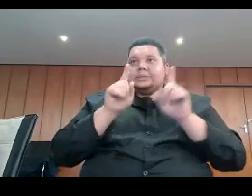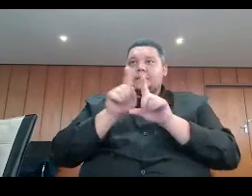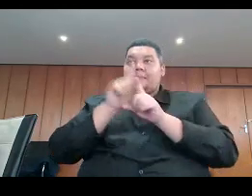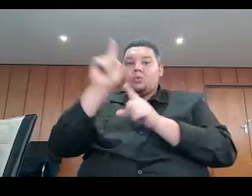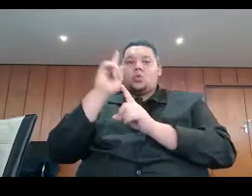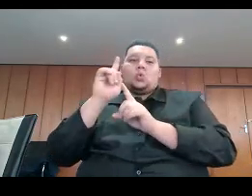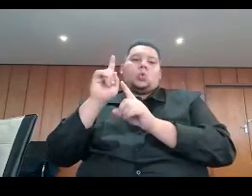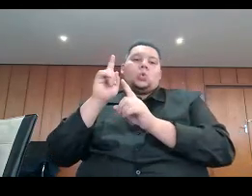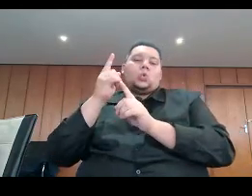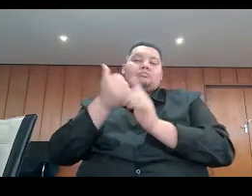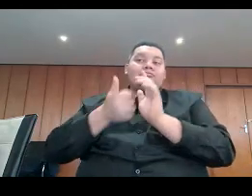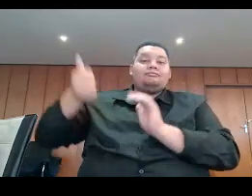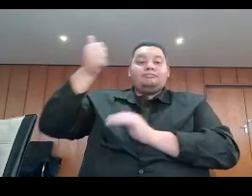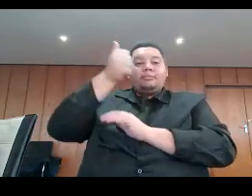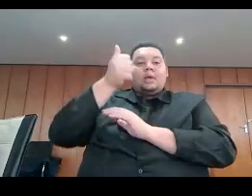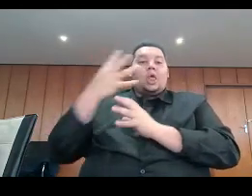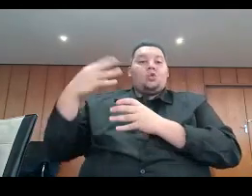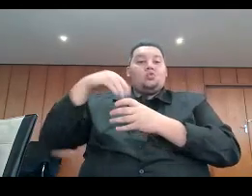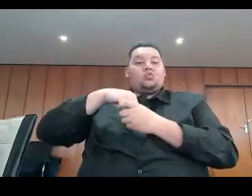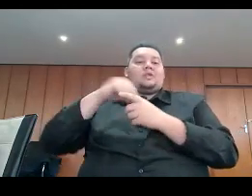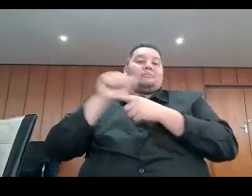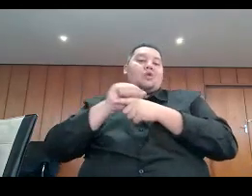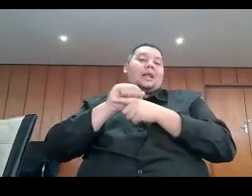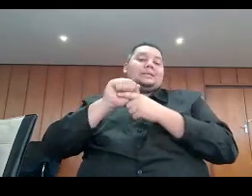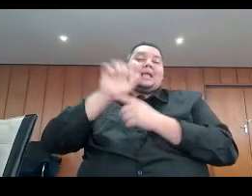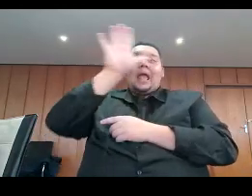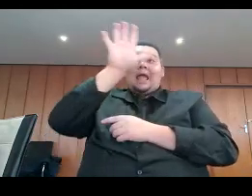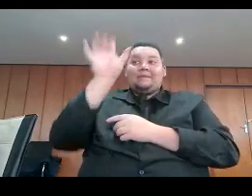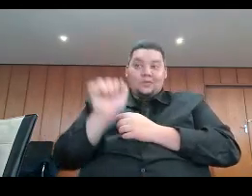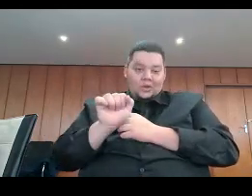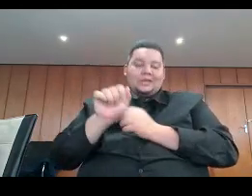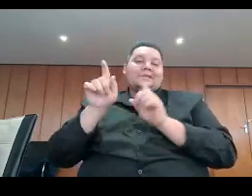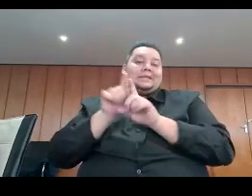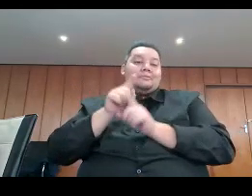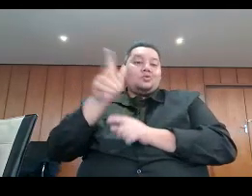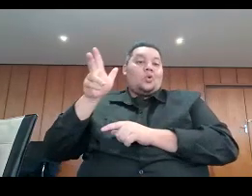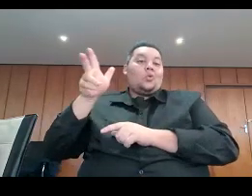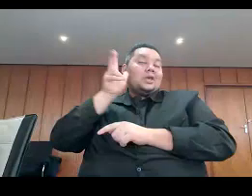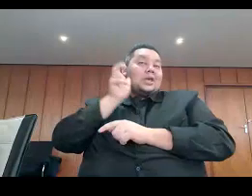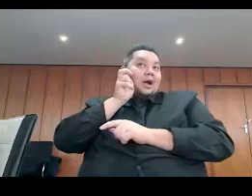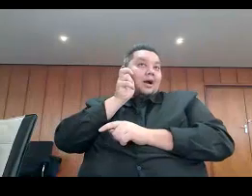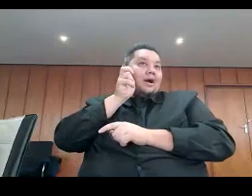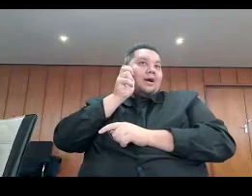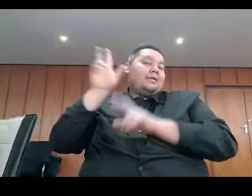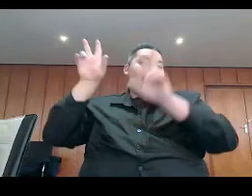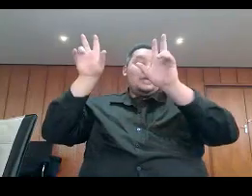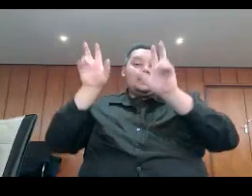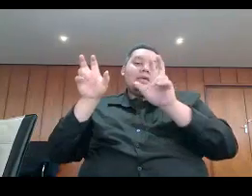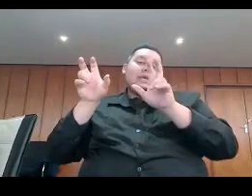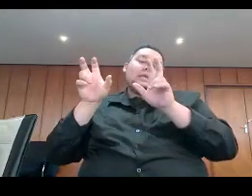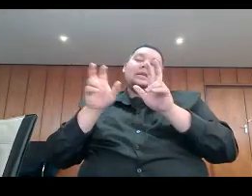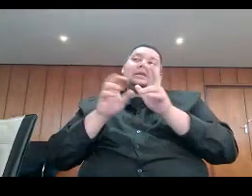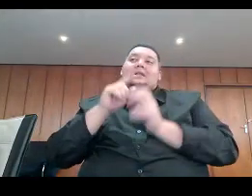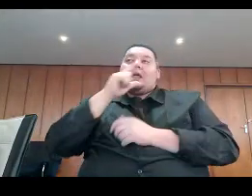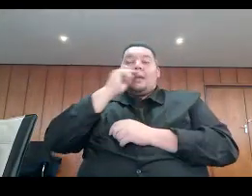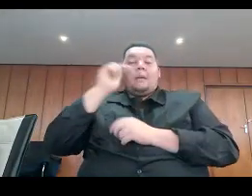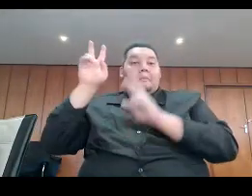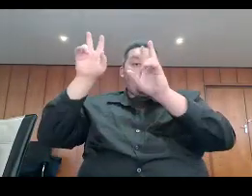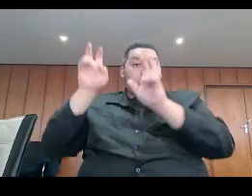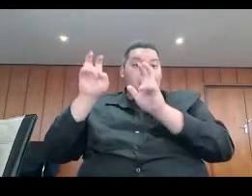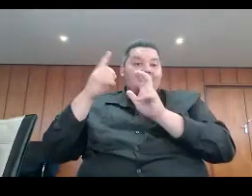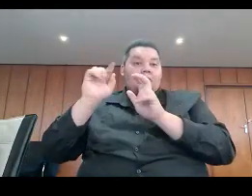of Inclusive Practice Africa. And you can already hear on that kind of name